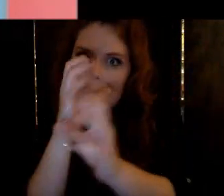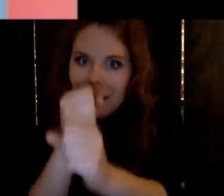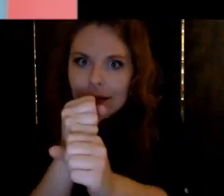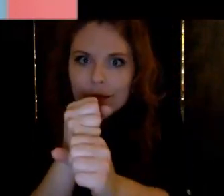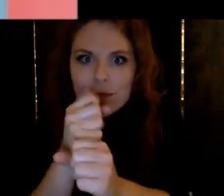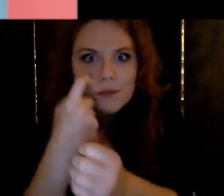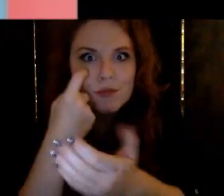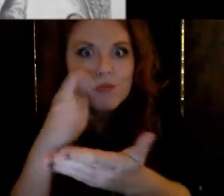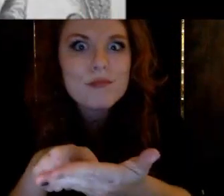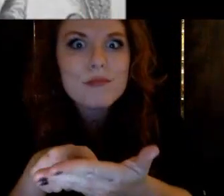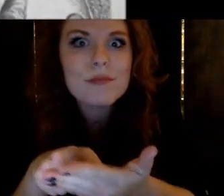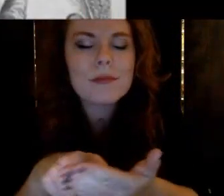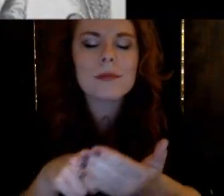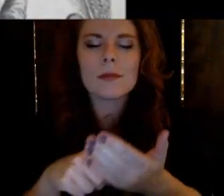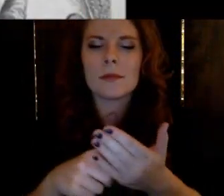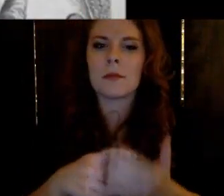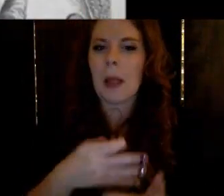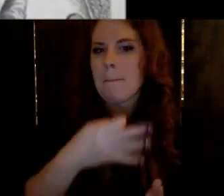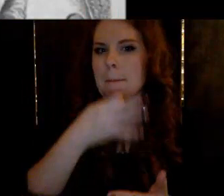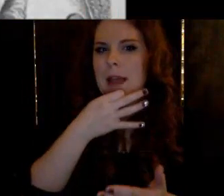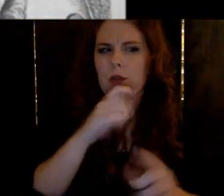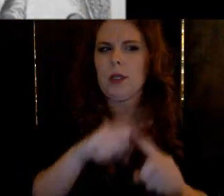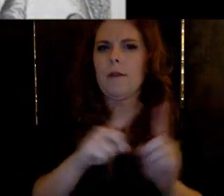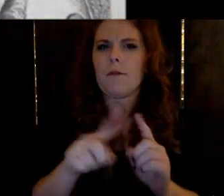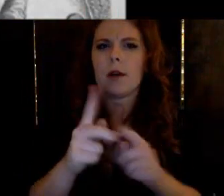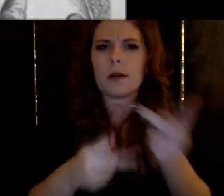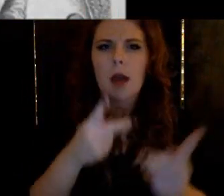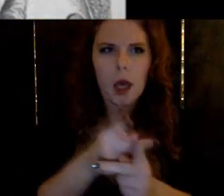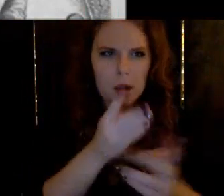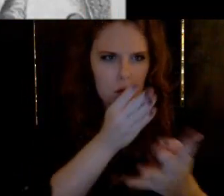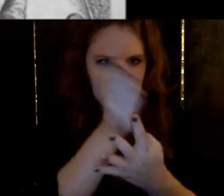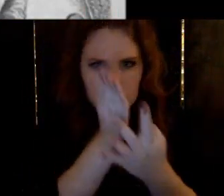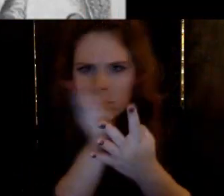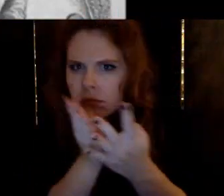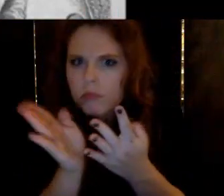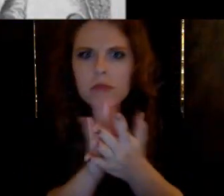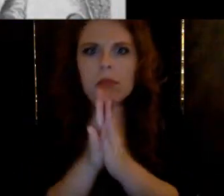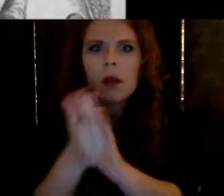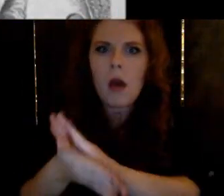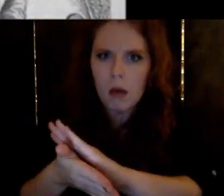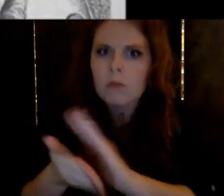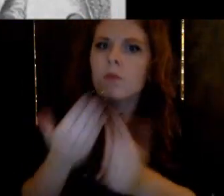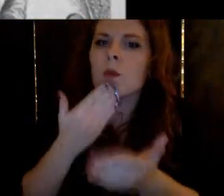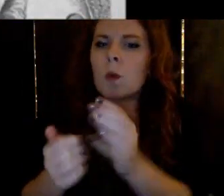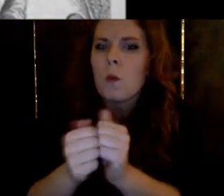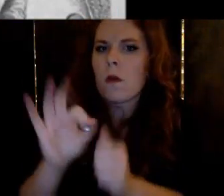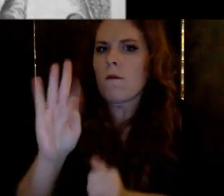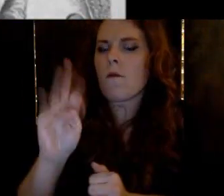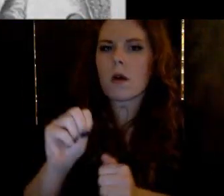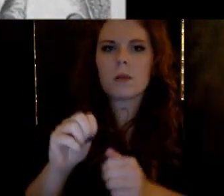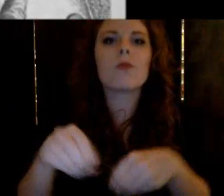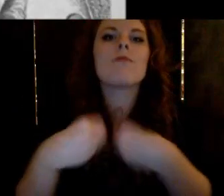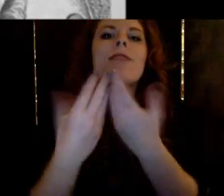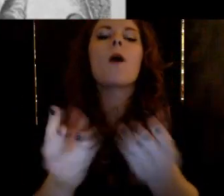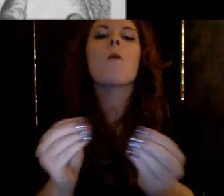eye? Mastering many different approaches to making form will give you unlimited options when creating